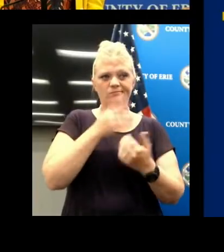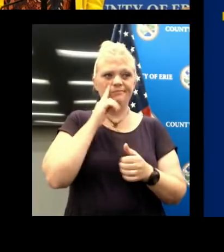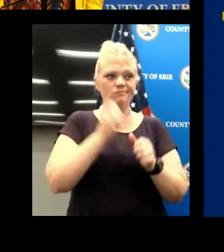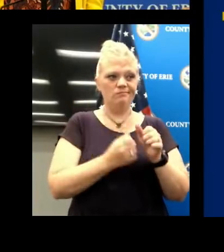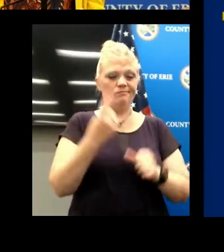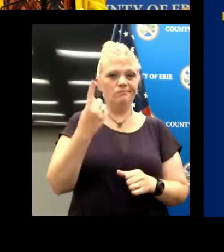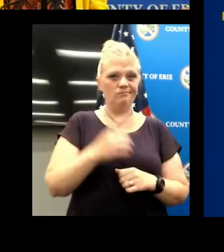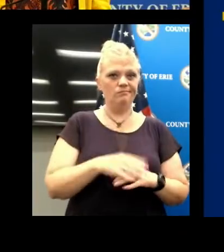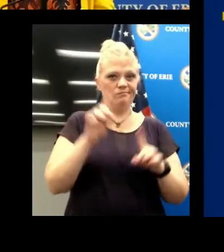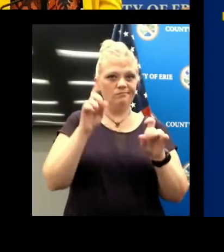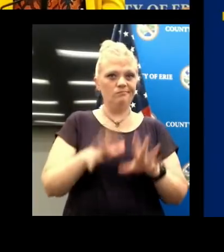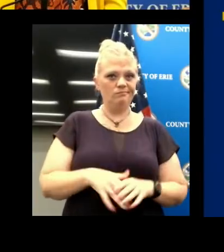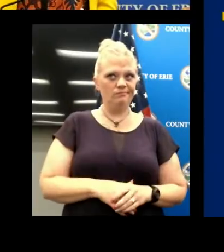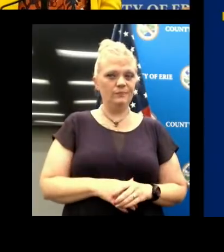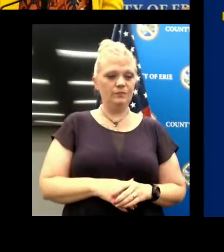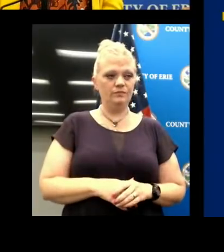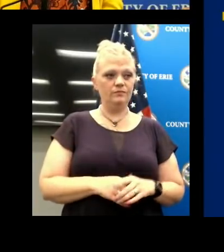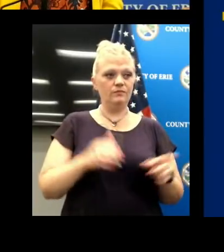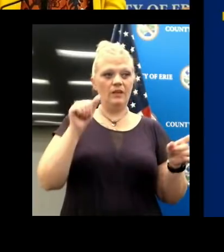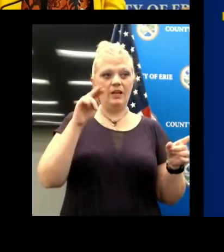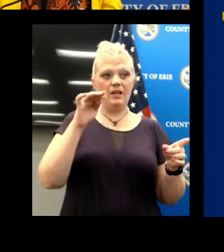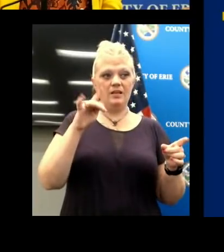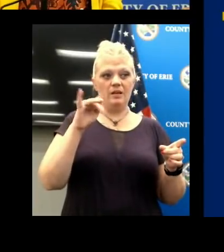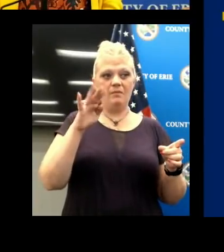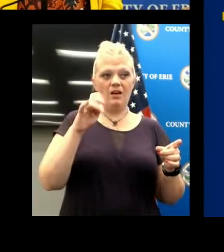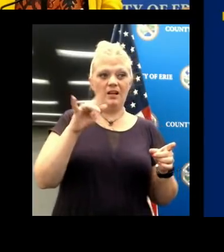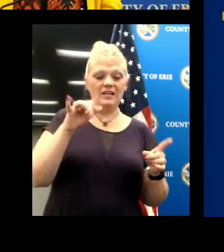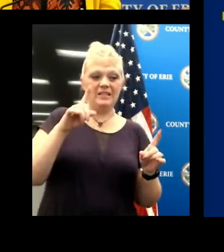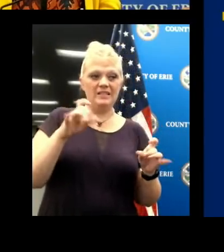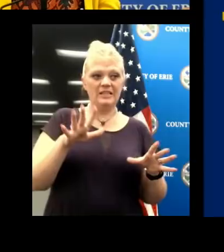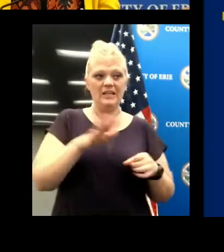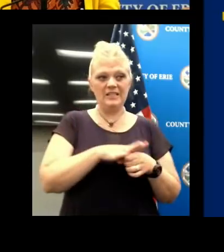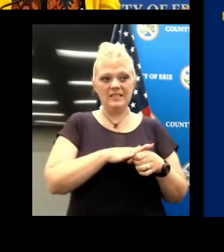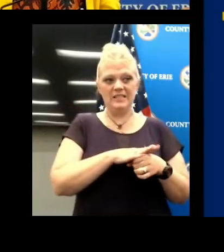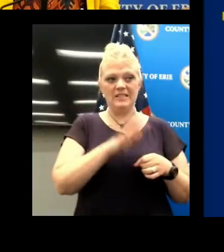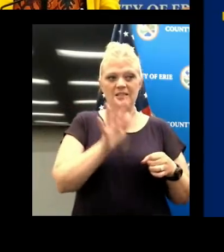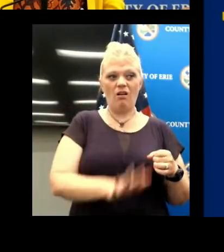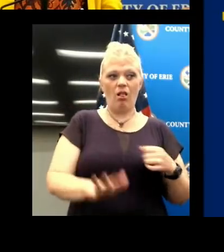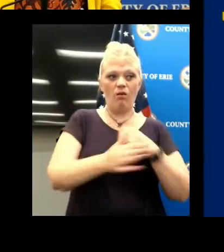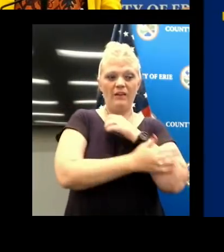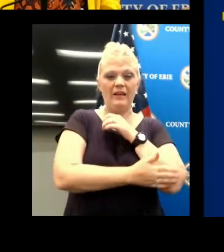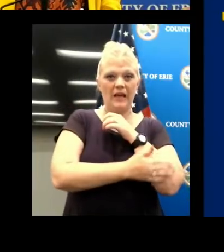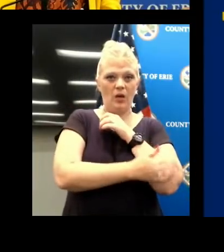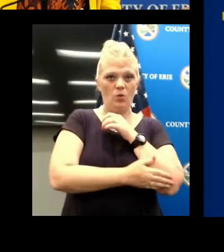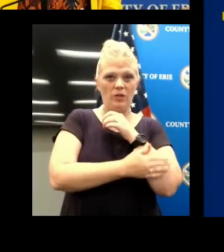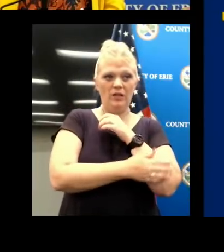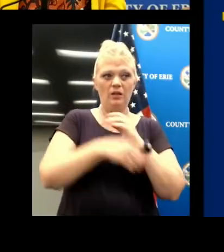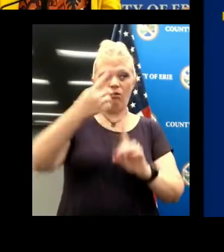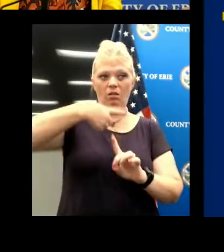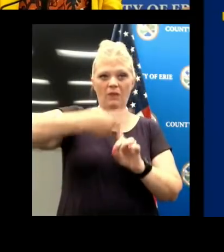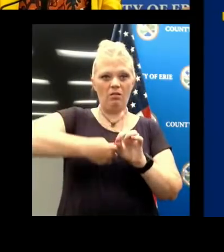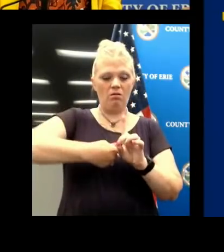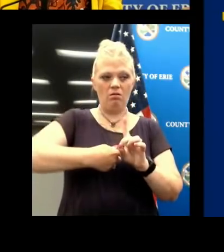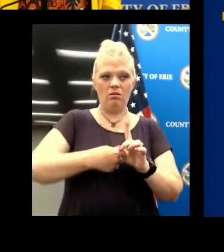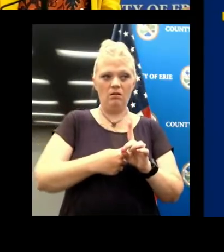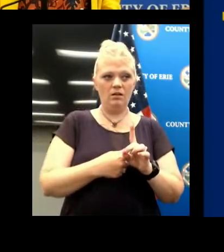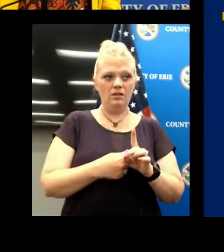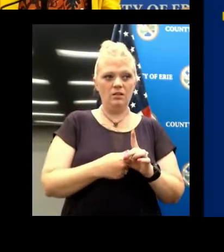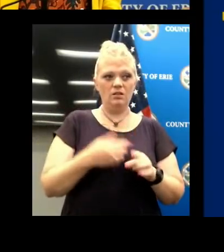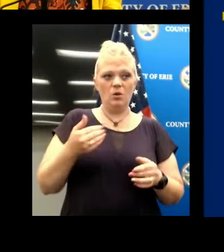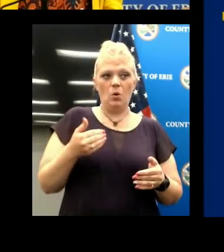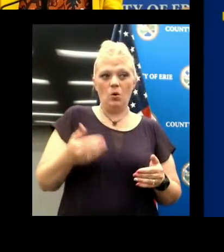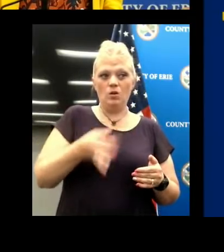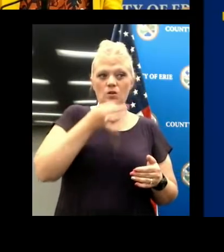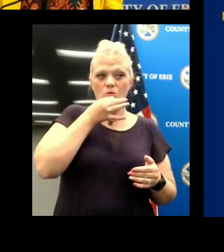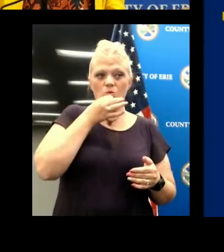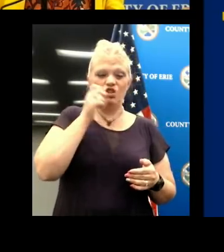get tested. We have antibody testing sites throughout the county, throughout the month. So coming up, we're going to